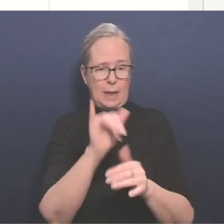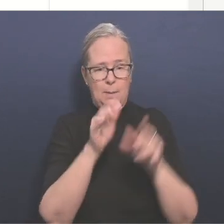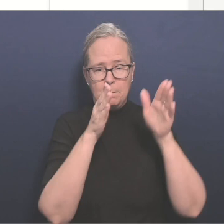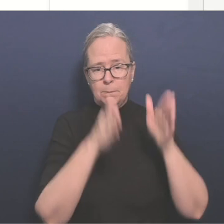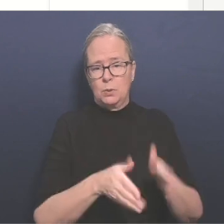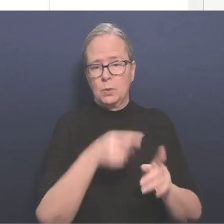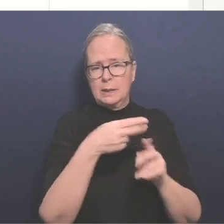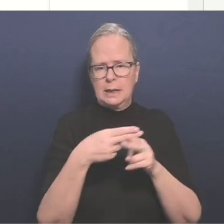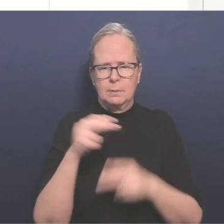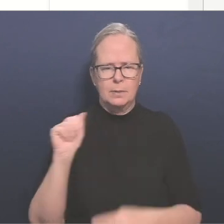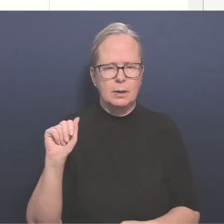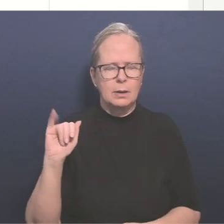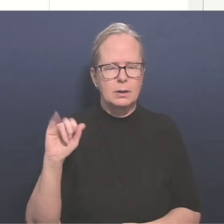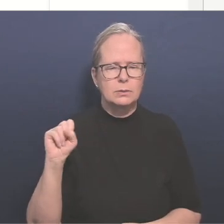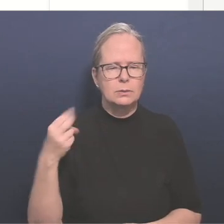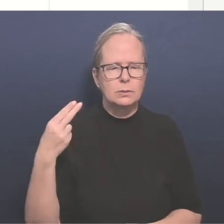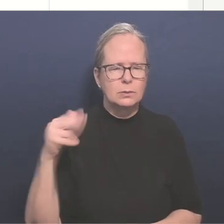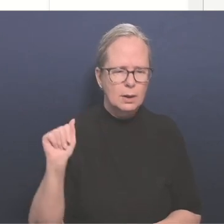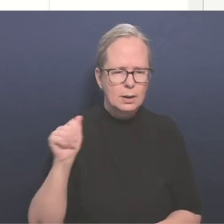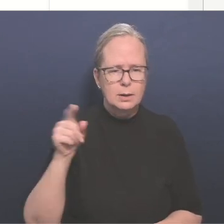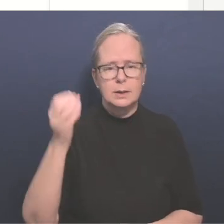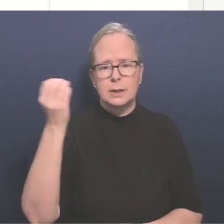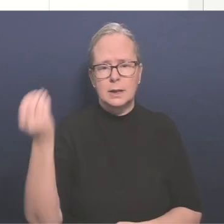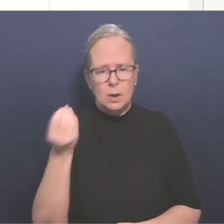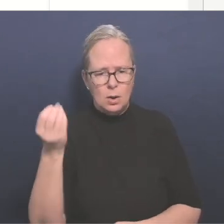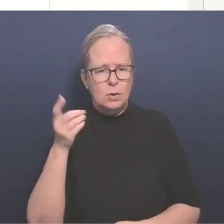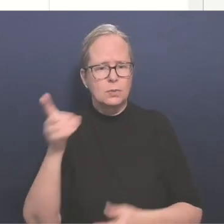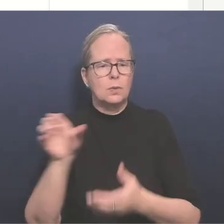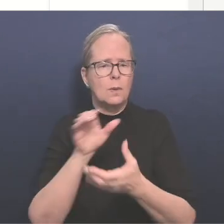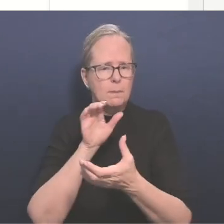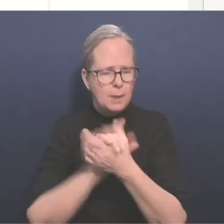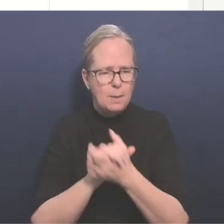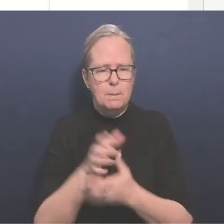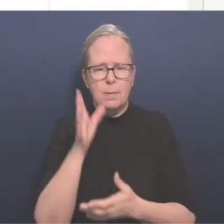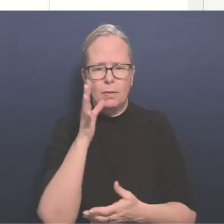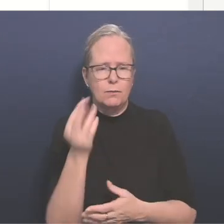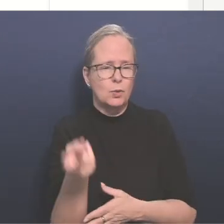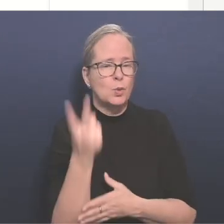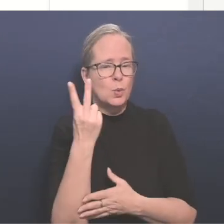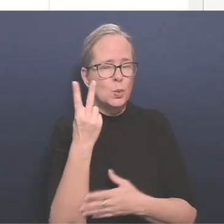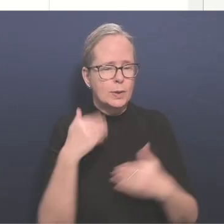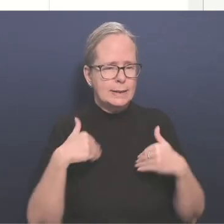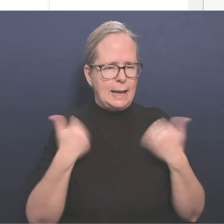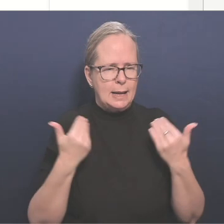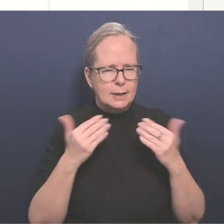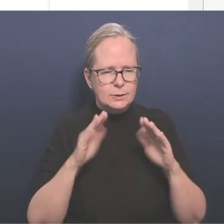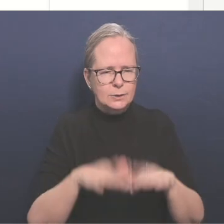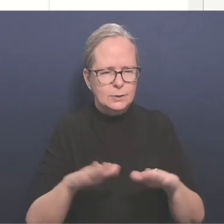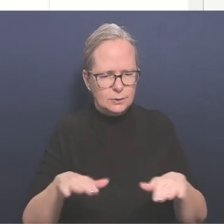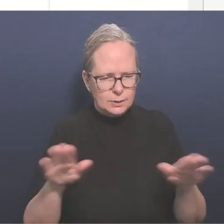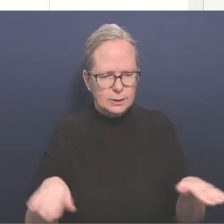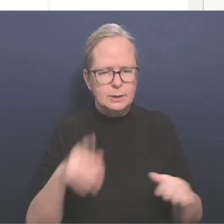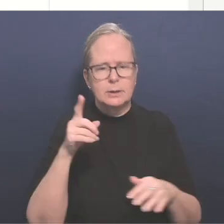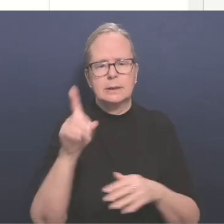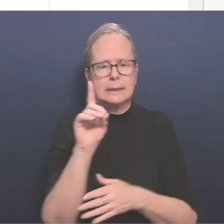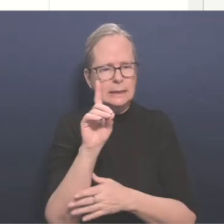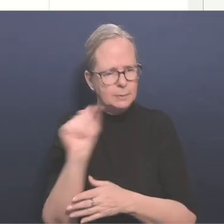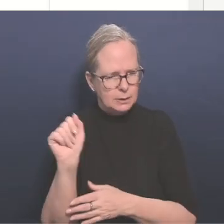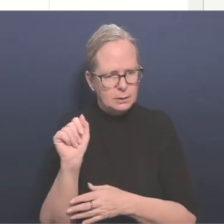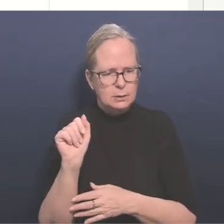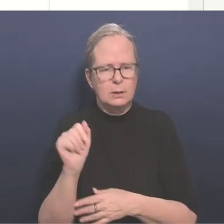screen. Awesome. So on my screen is the newly launched Benefit